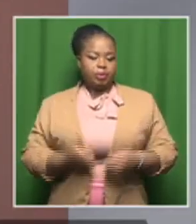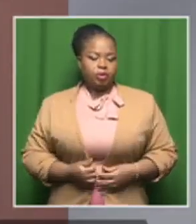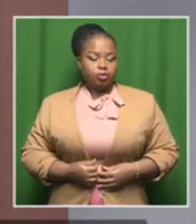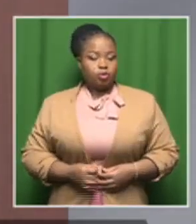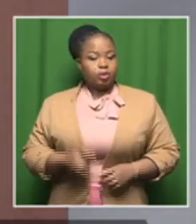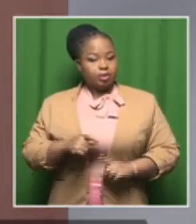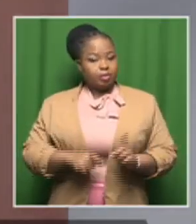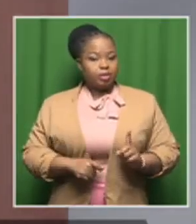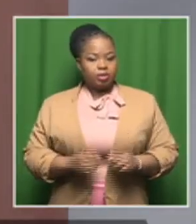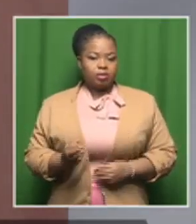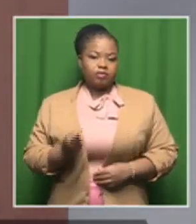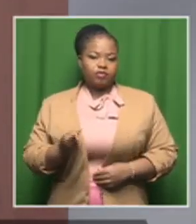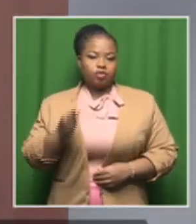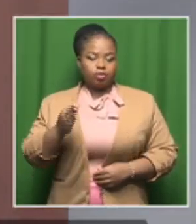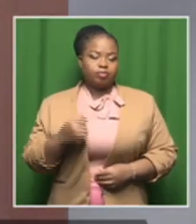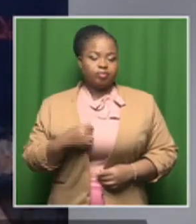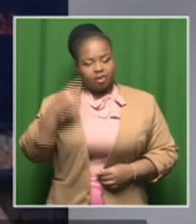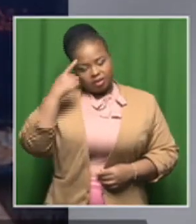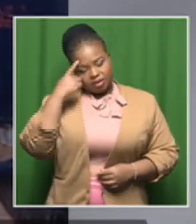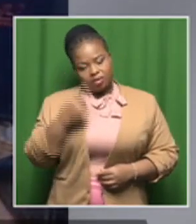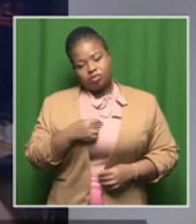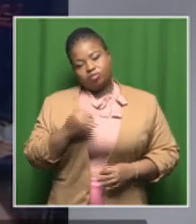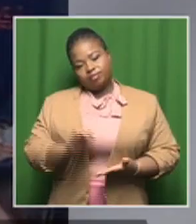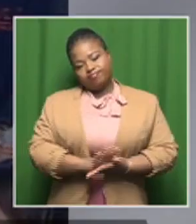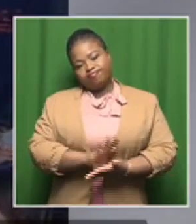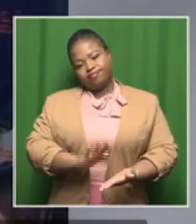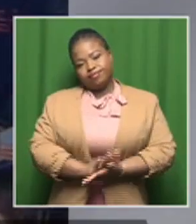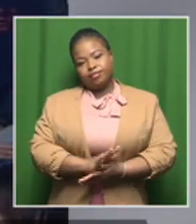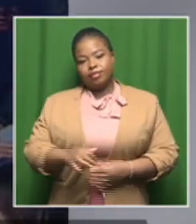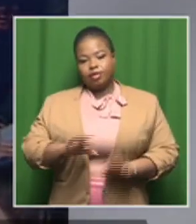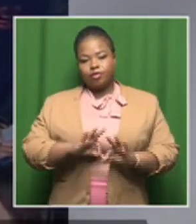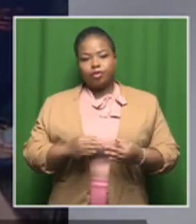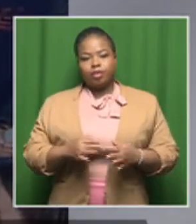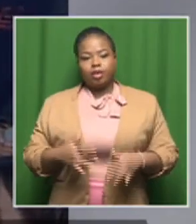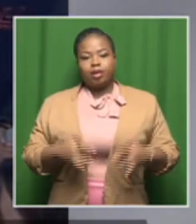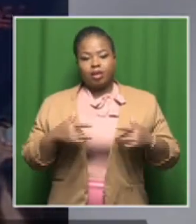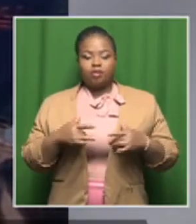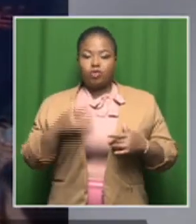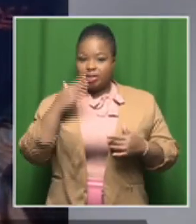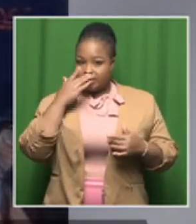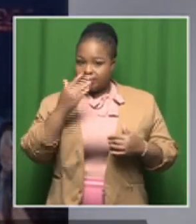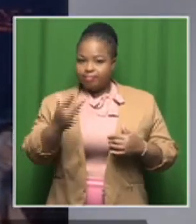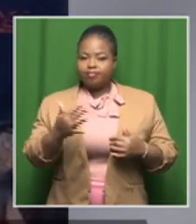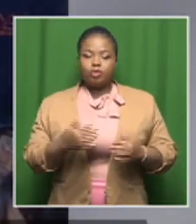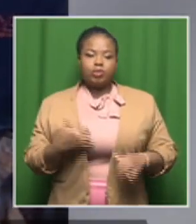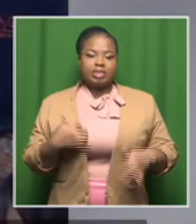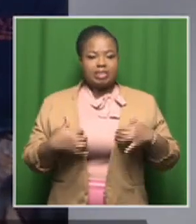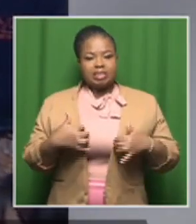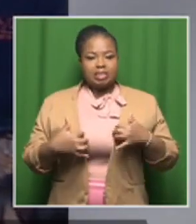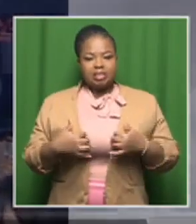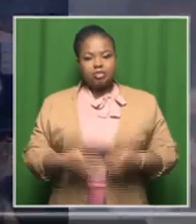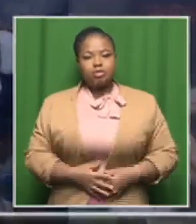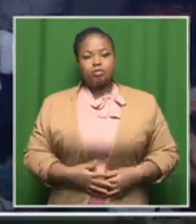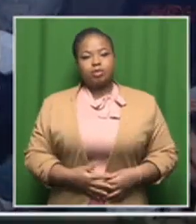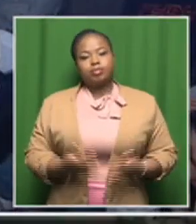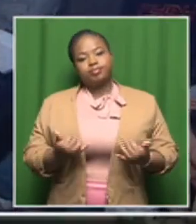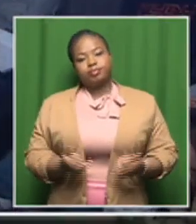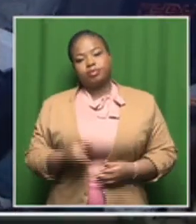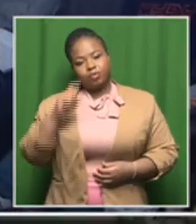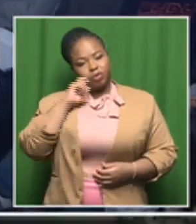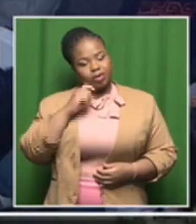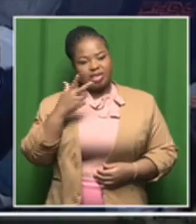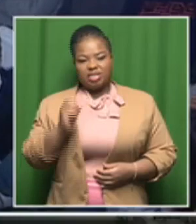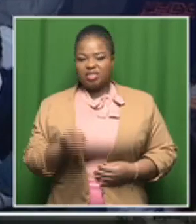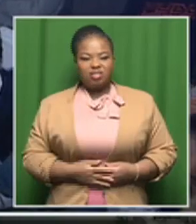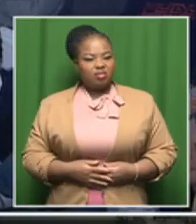somebody's future, and I think if we have a happy family life, we can look ahead with excitement. So here I am at 80 years old, and they're